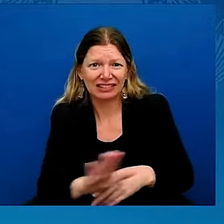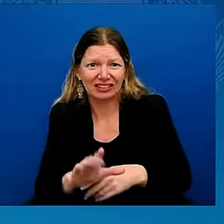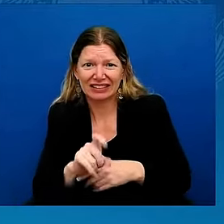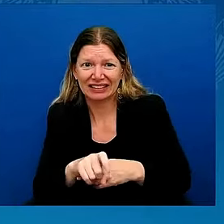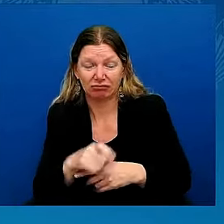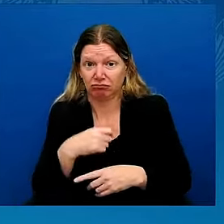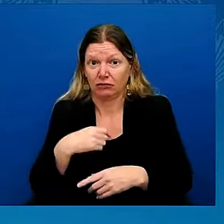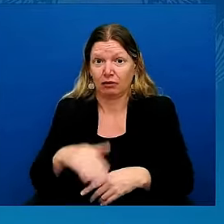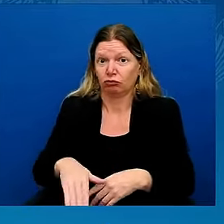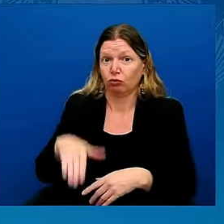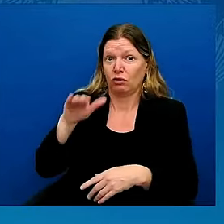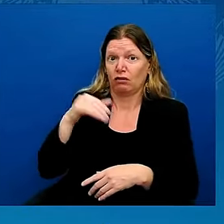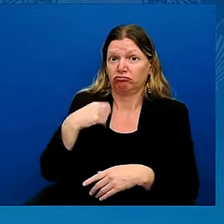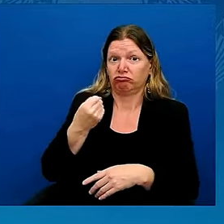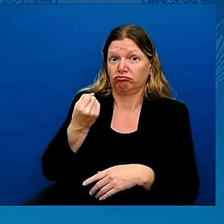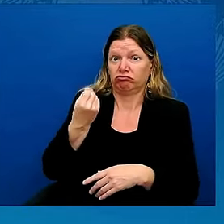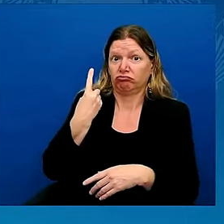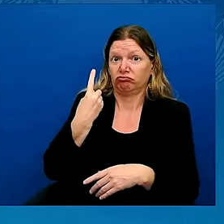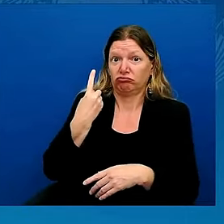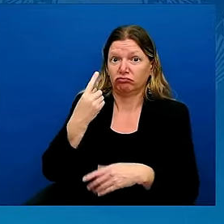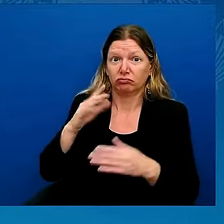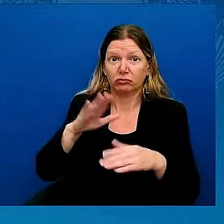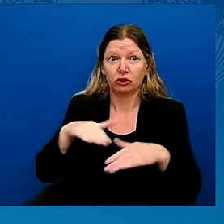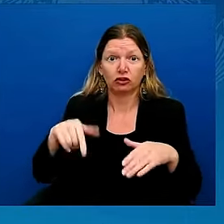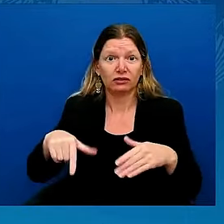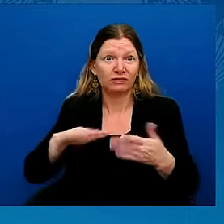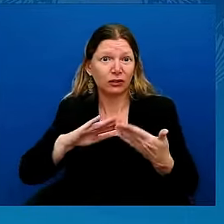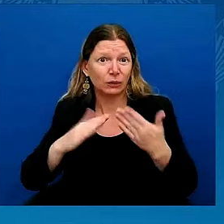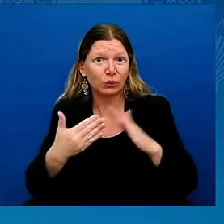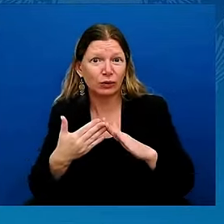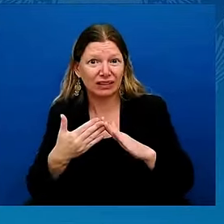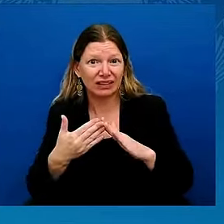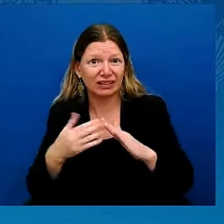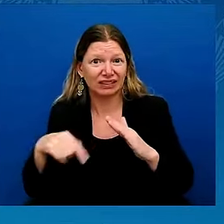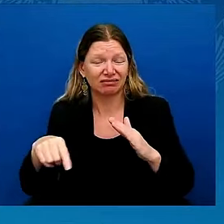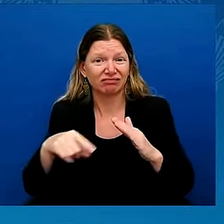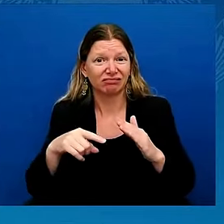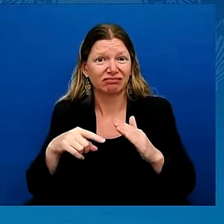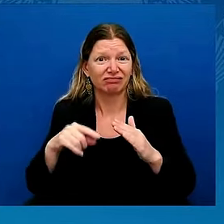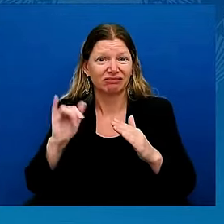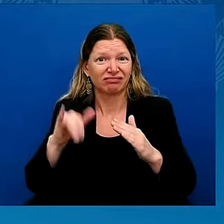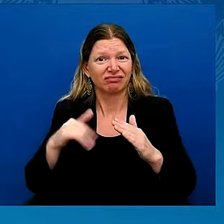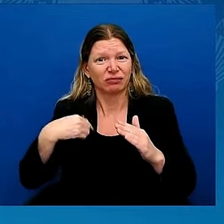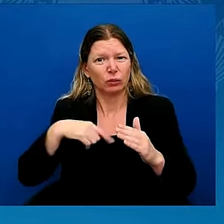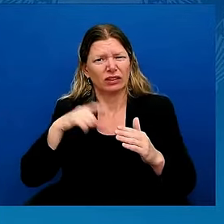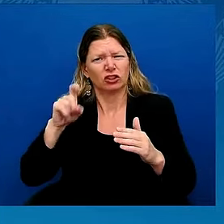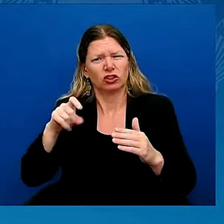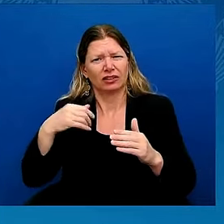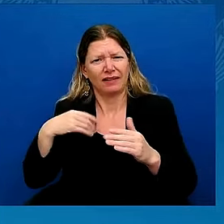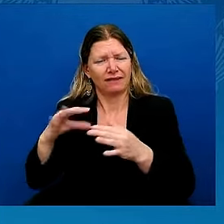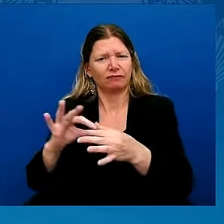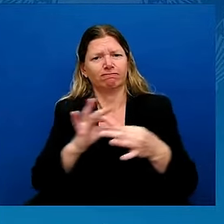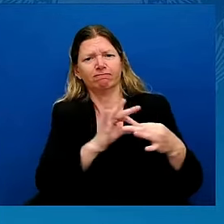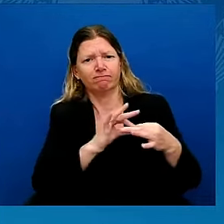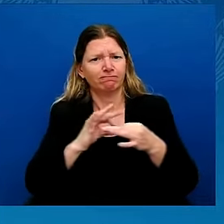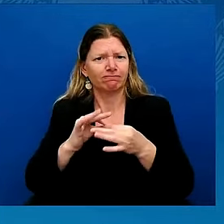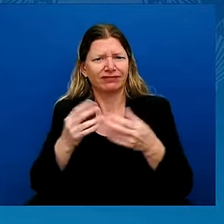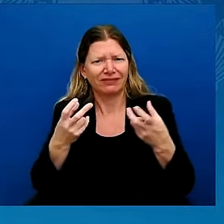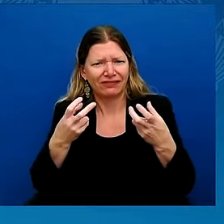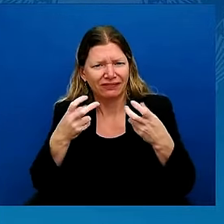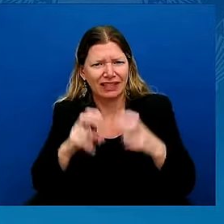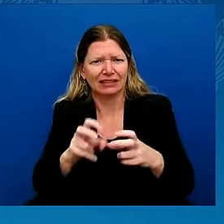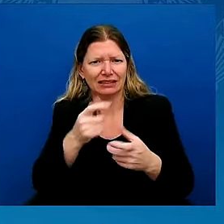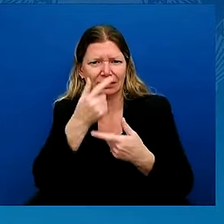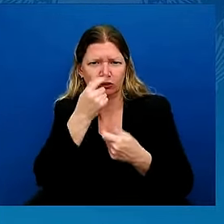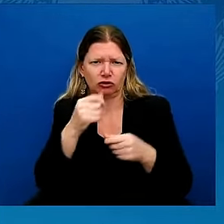are the children of the community. And we should all have a vested interest in ensuring that children